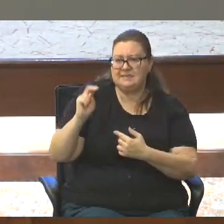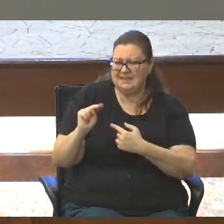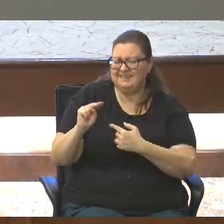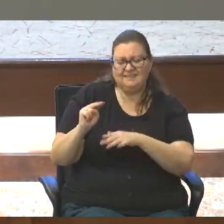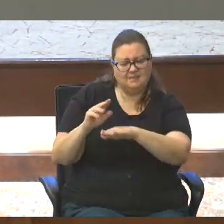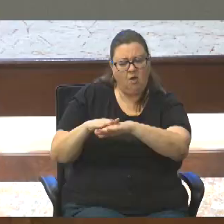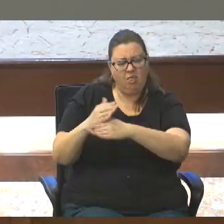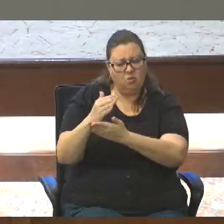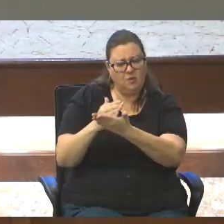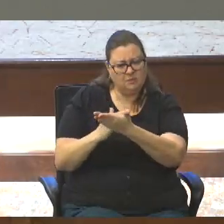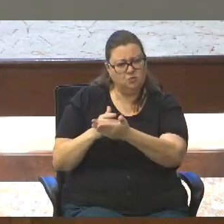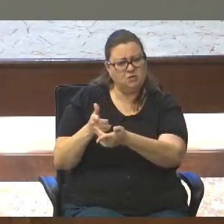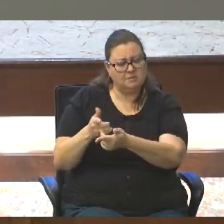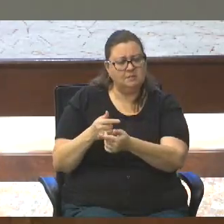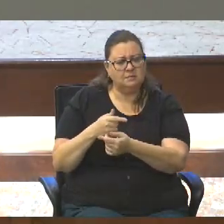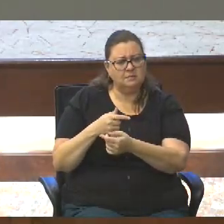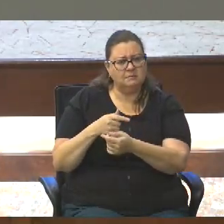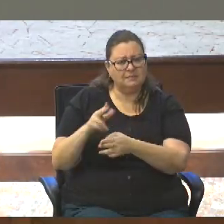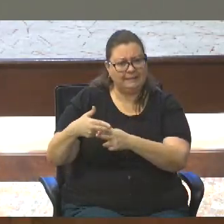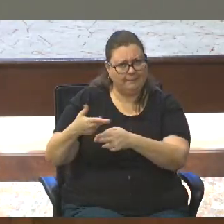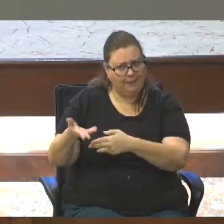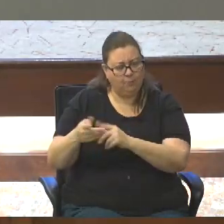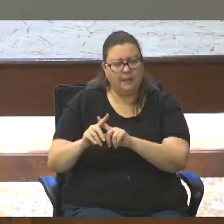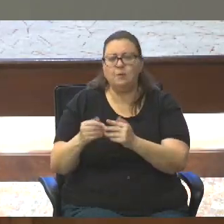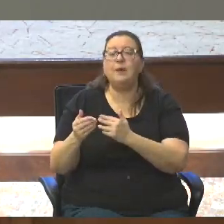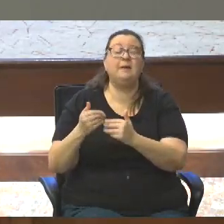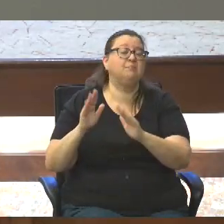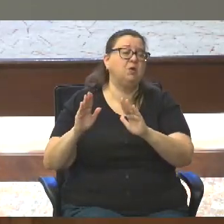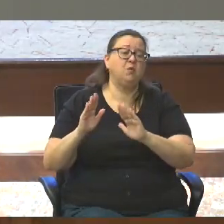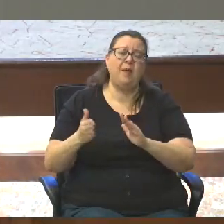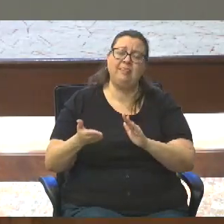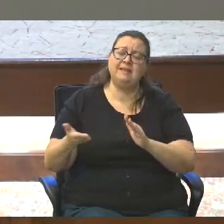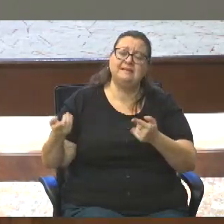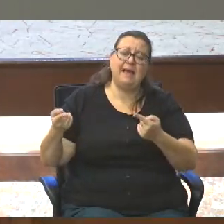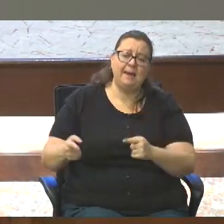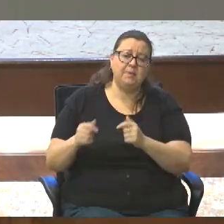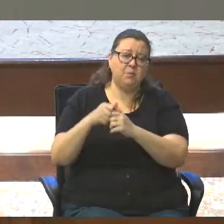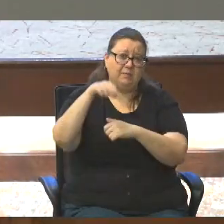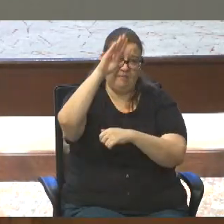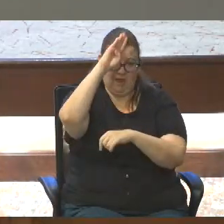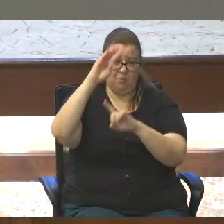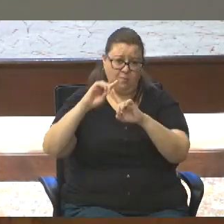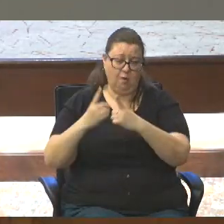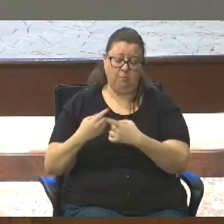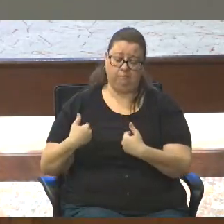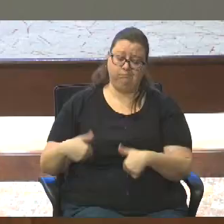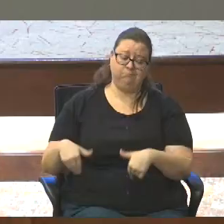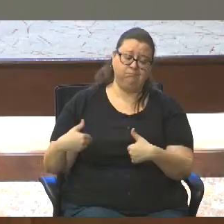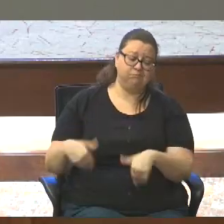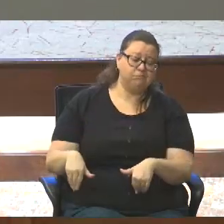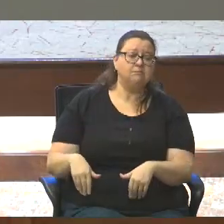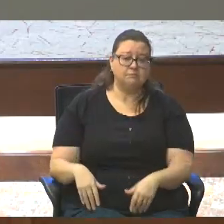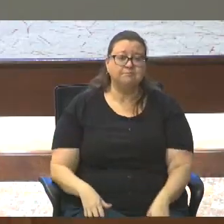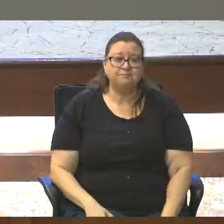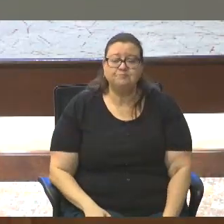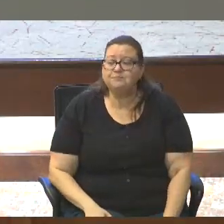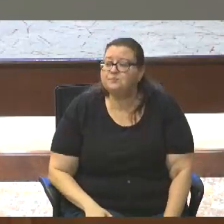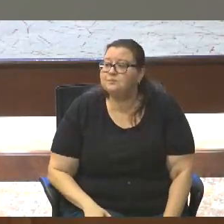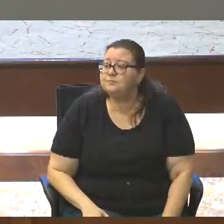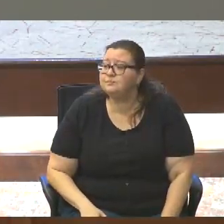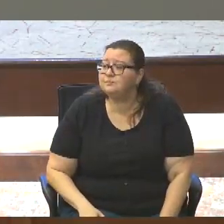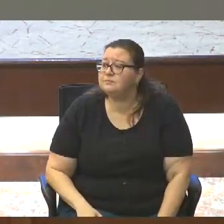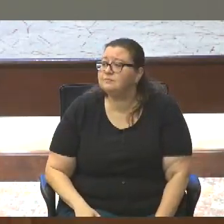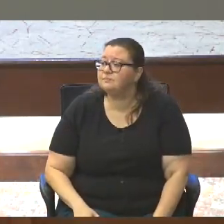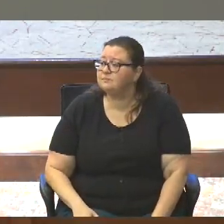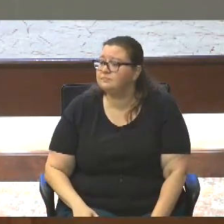resolution list here too, as you pointed out. So great things happening in the fire department. That's all I had. Yeah, Mayor,